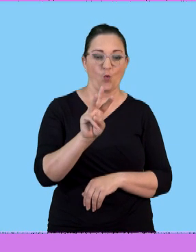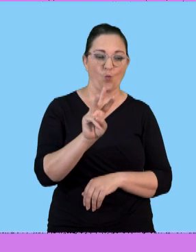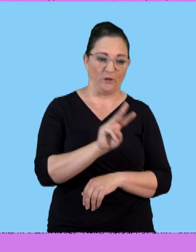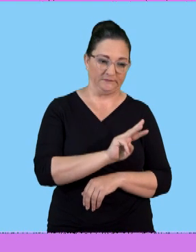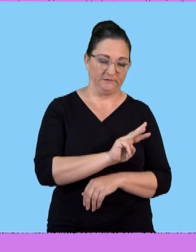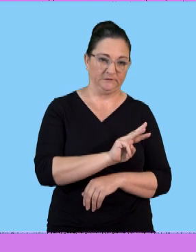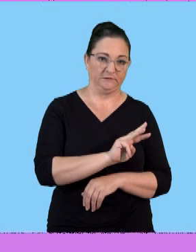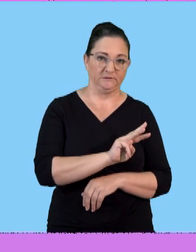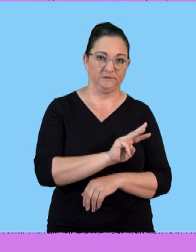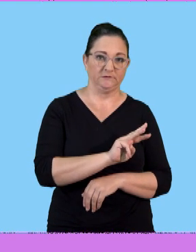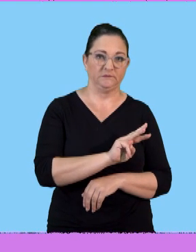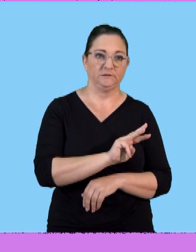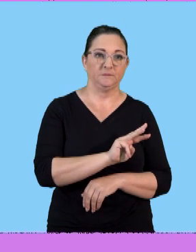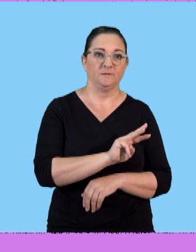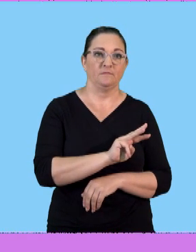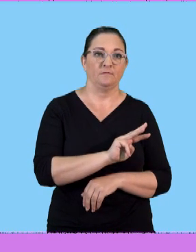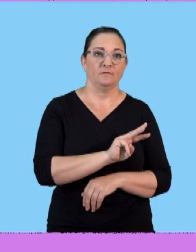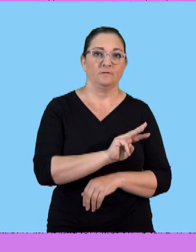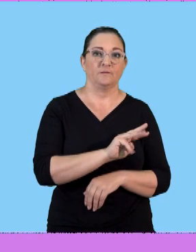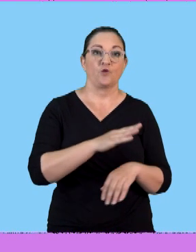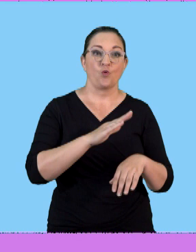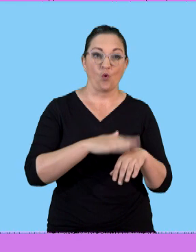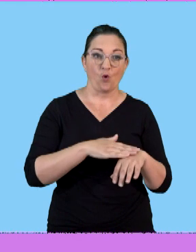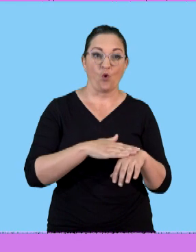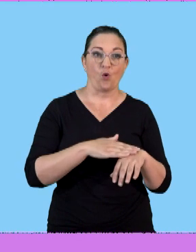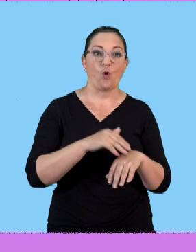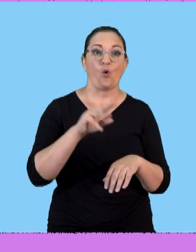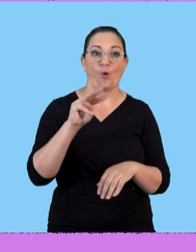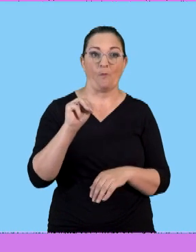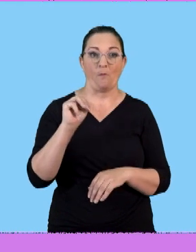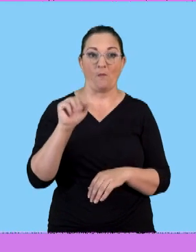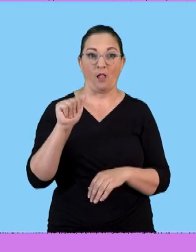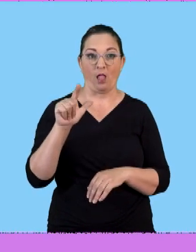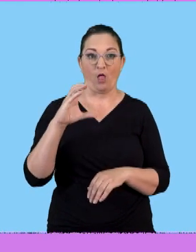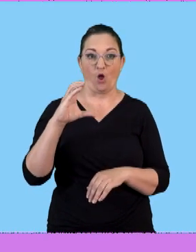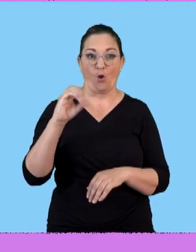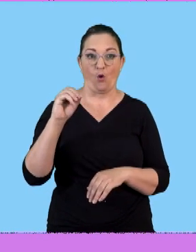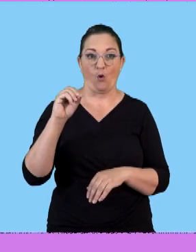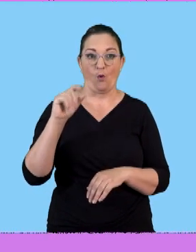west, right, on Malcolm Street, we agree.